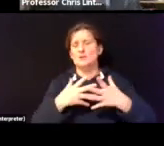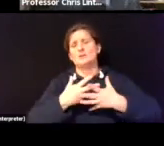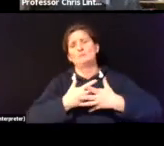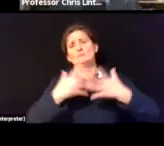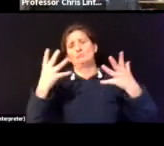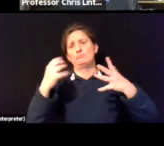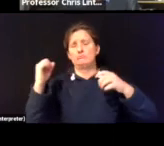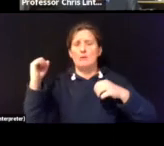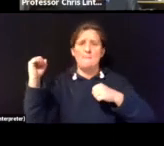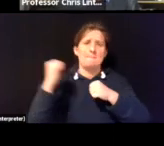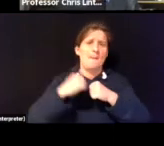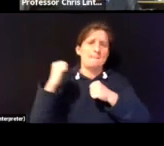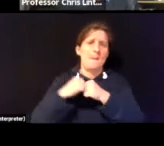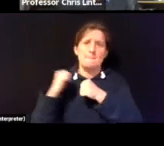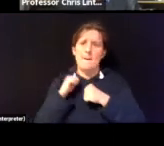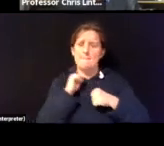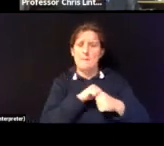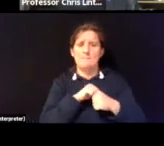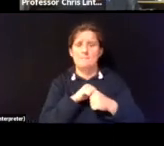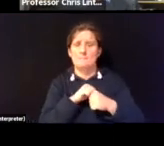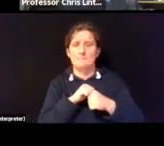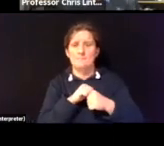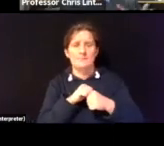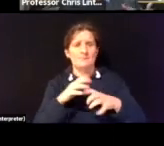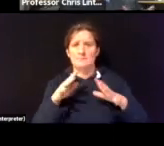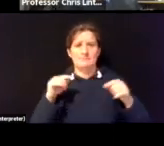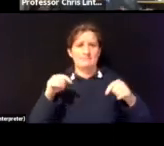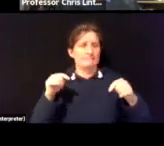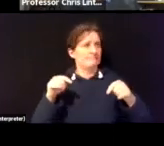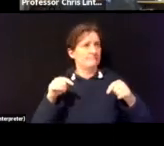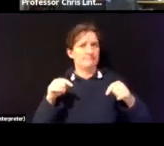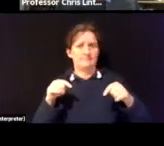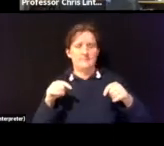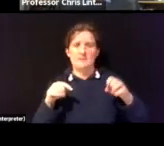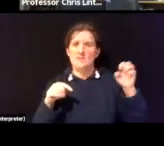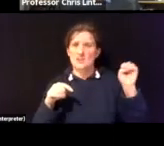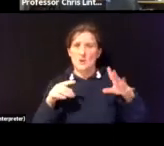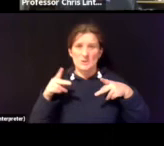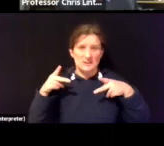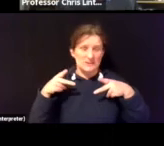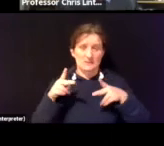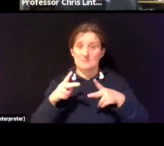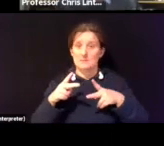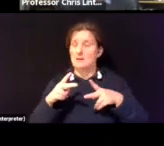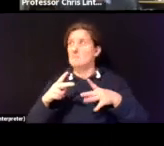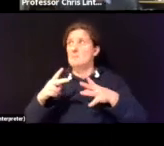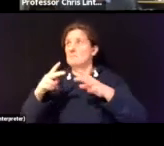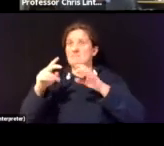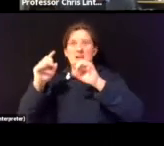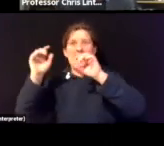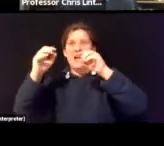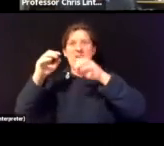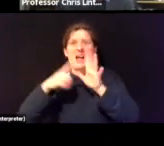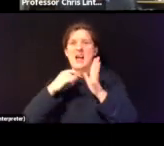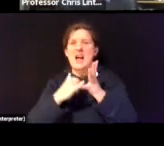of impacts hit the inner solar system. So there must have been, for some reason, an enormous flux of asteroids